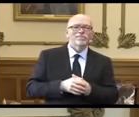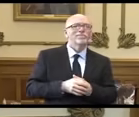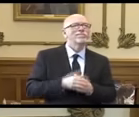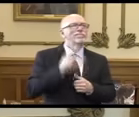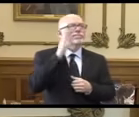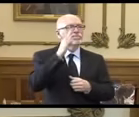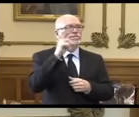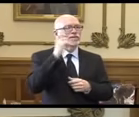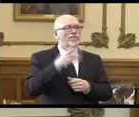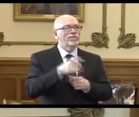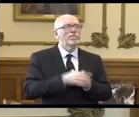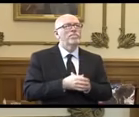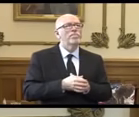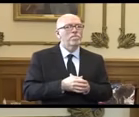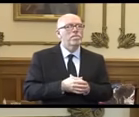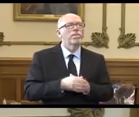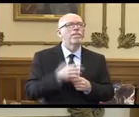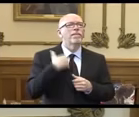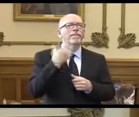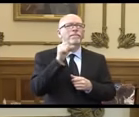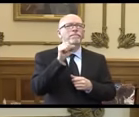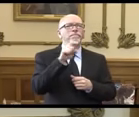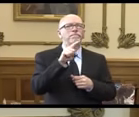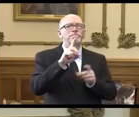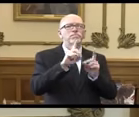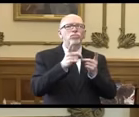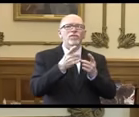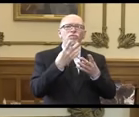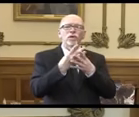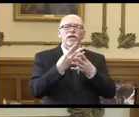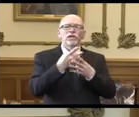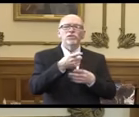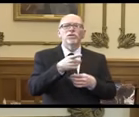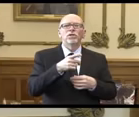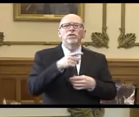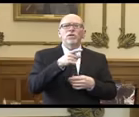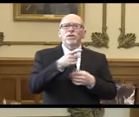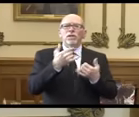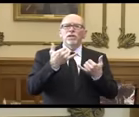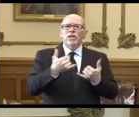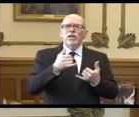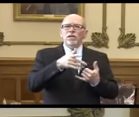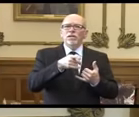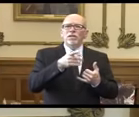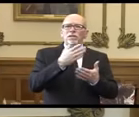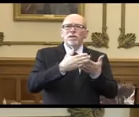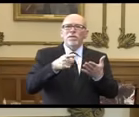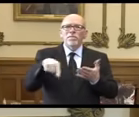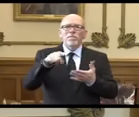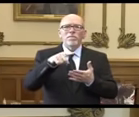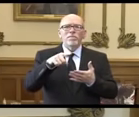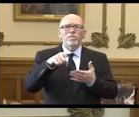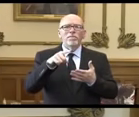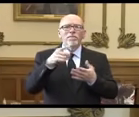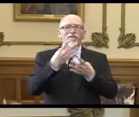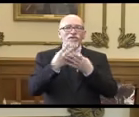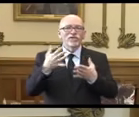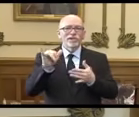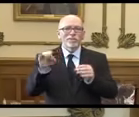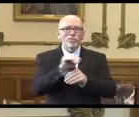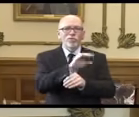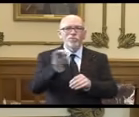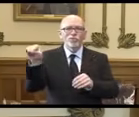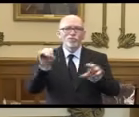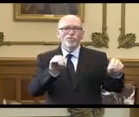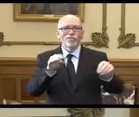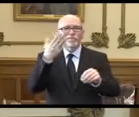Afternoon, Governor. I want to ask about the Department of Correction. You're now moving some patients or some offenders around because